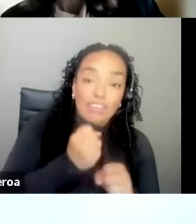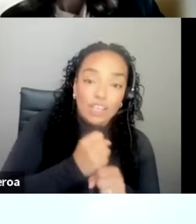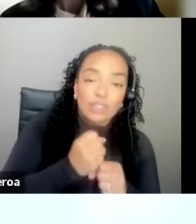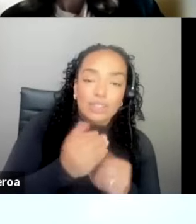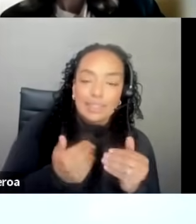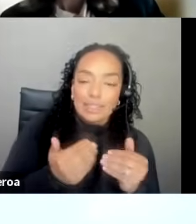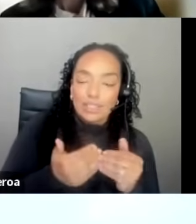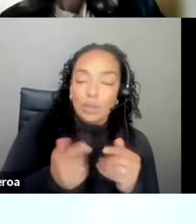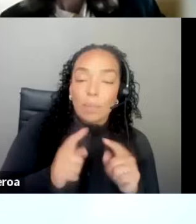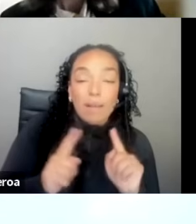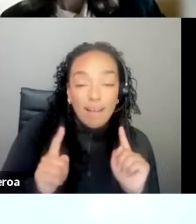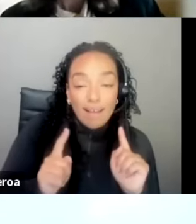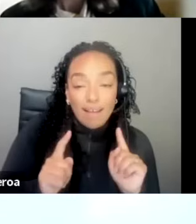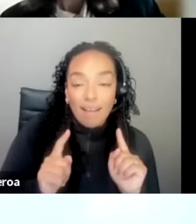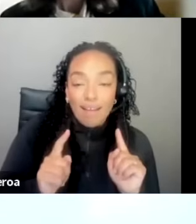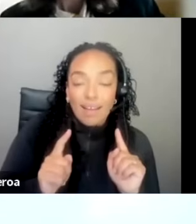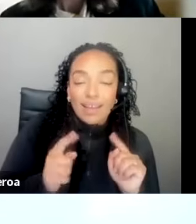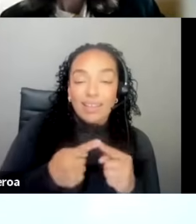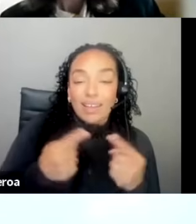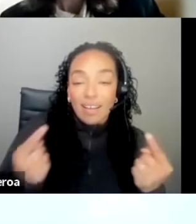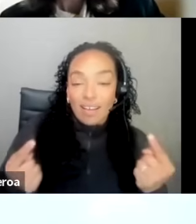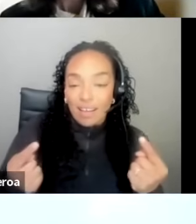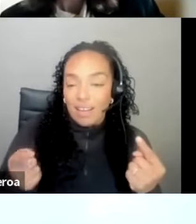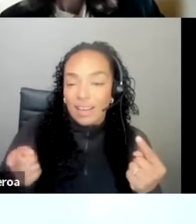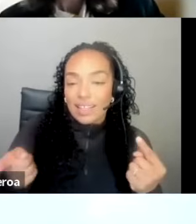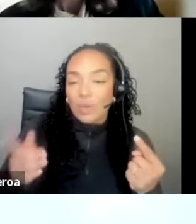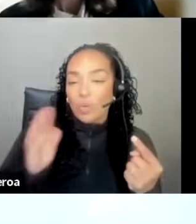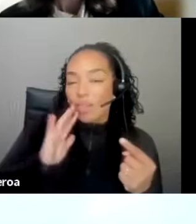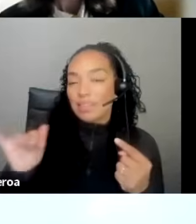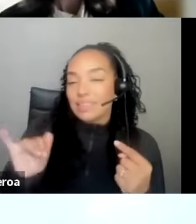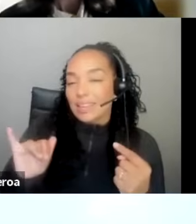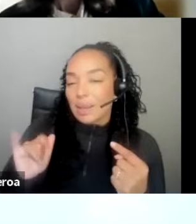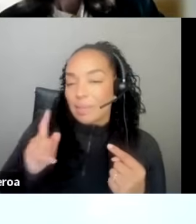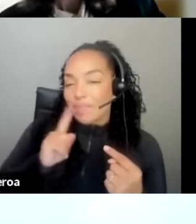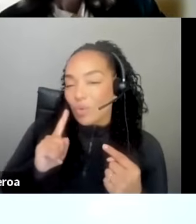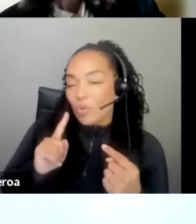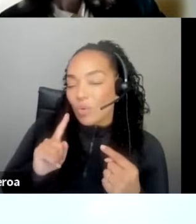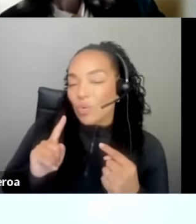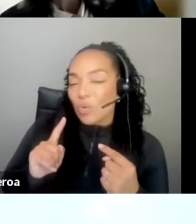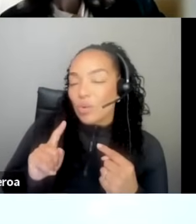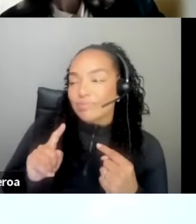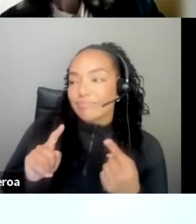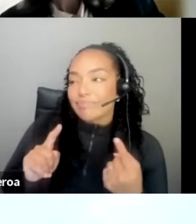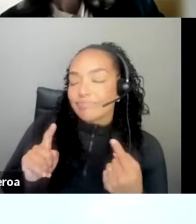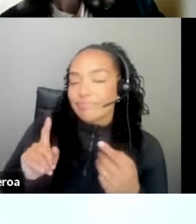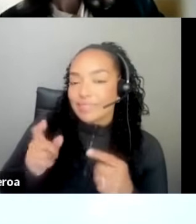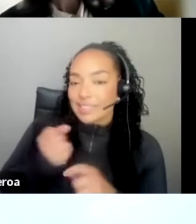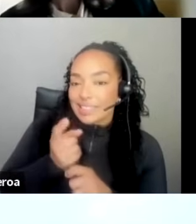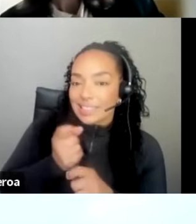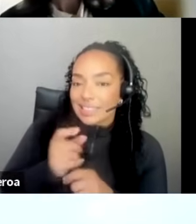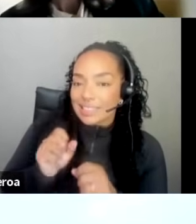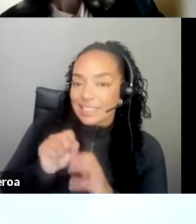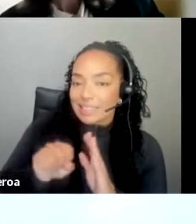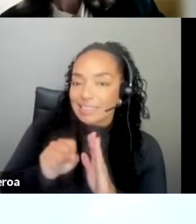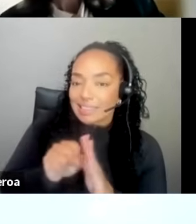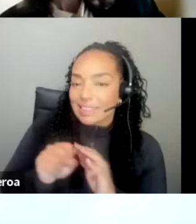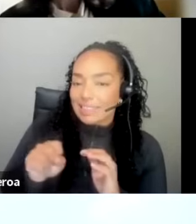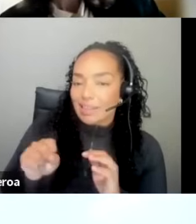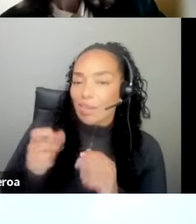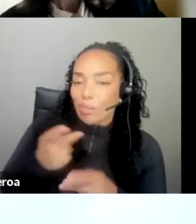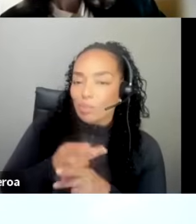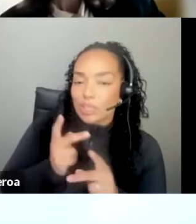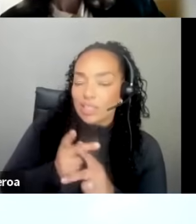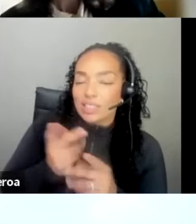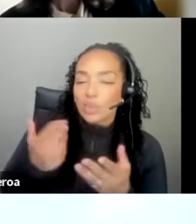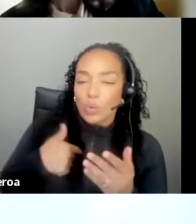downside of that, though, is that it does leverage those same lines that are used for seasonal production. So the things that we're weighing right